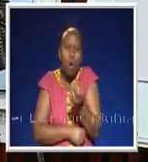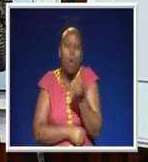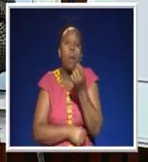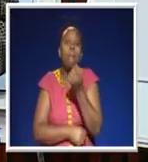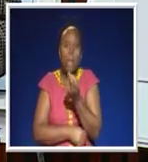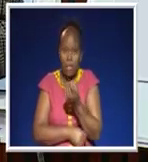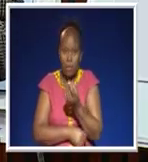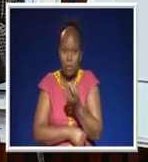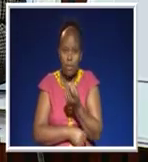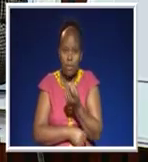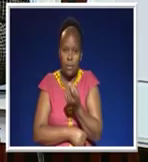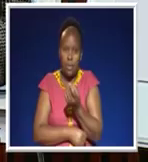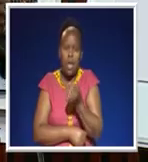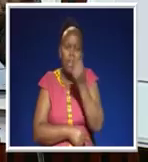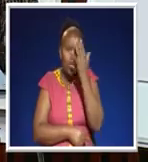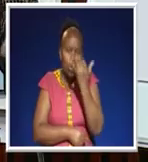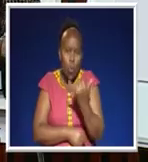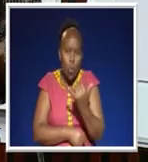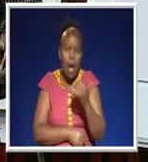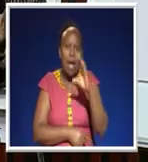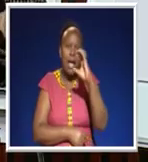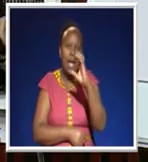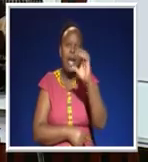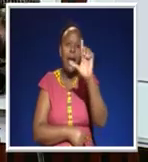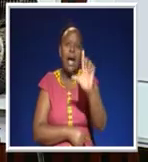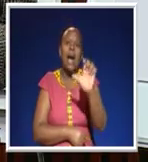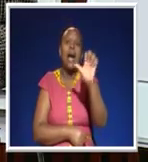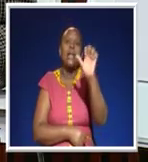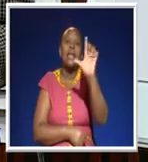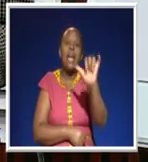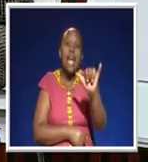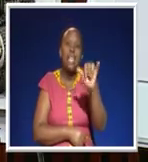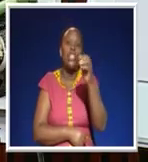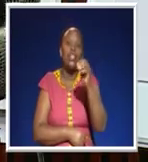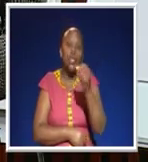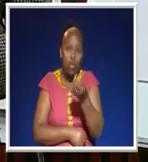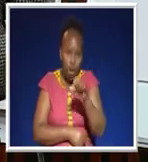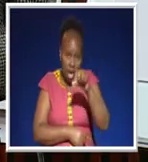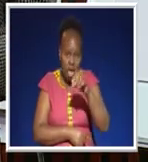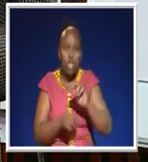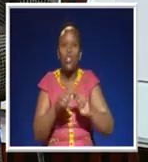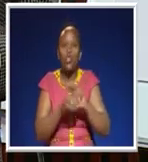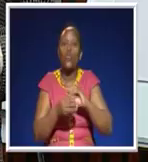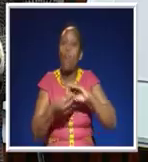particles. And that's why clay soil is used for modeling.